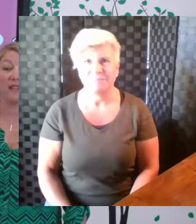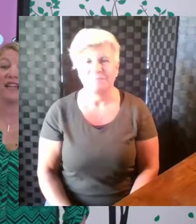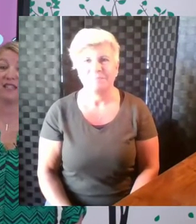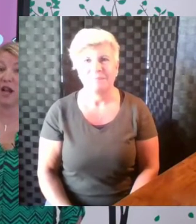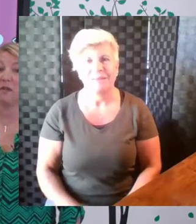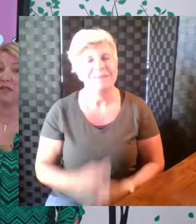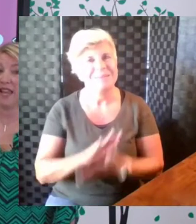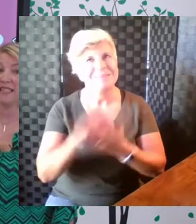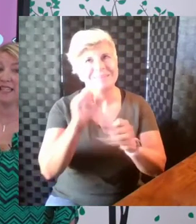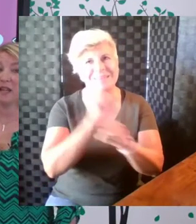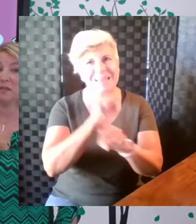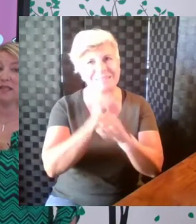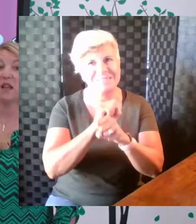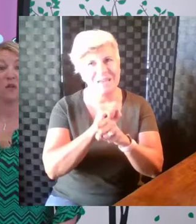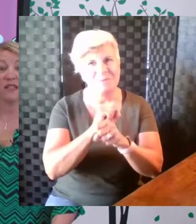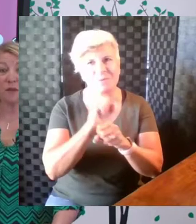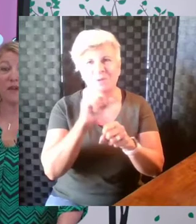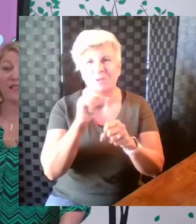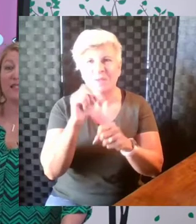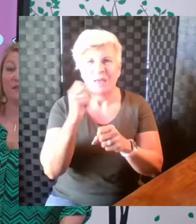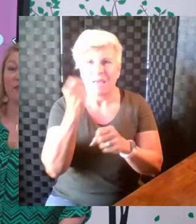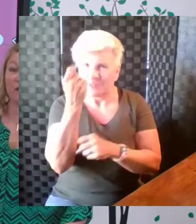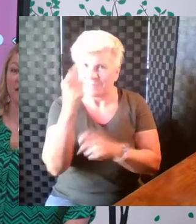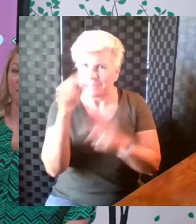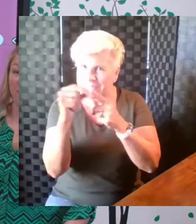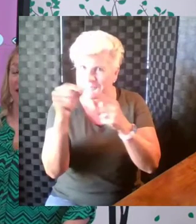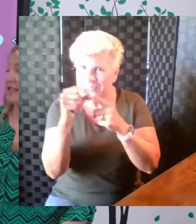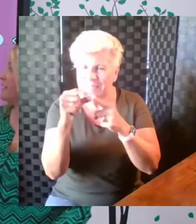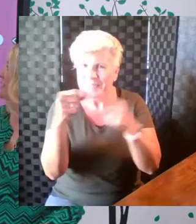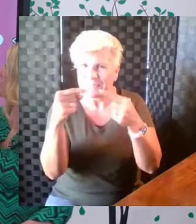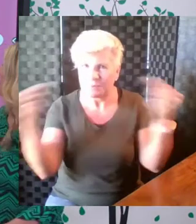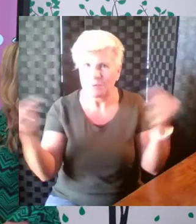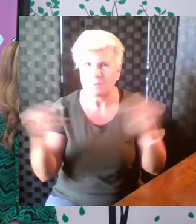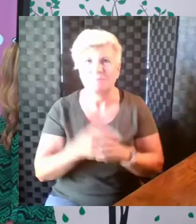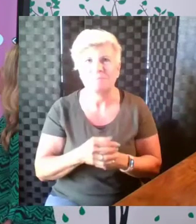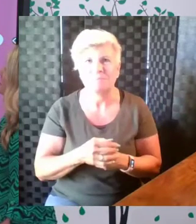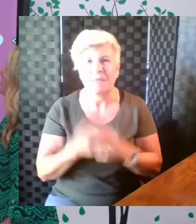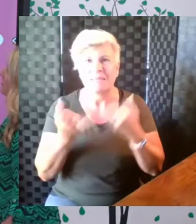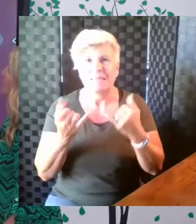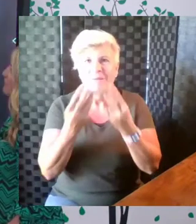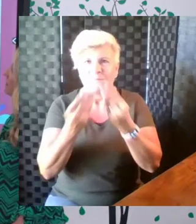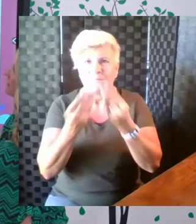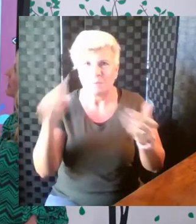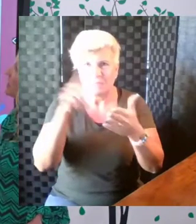You did a really nice job with the antonyms. Let's move on to some fluency practice.